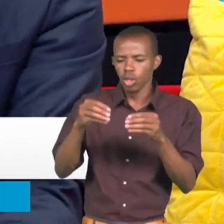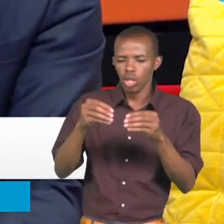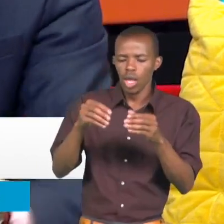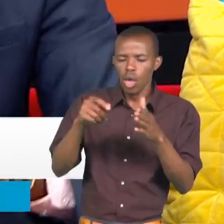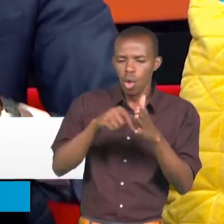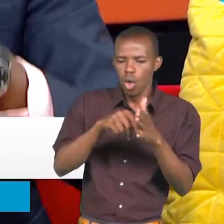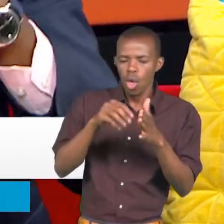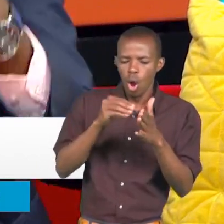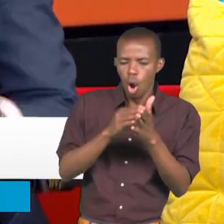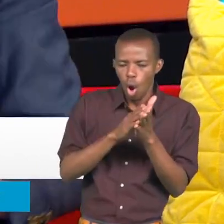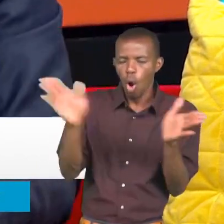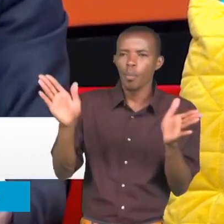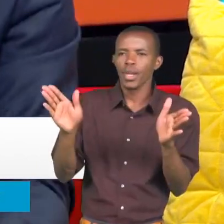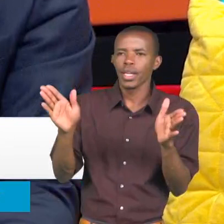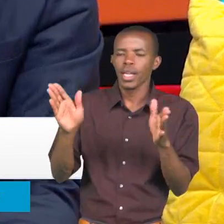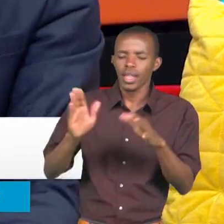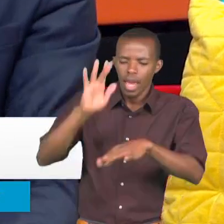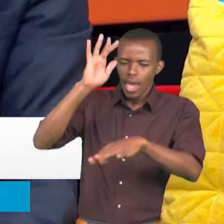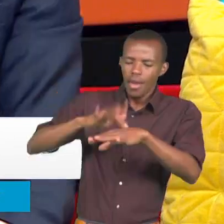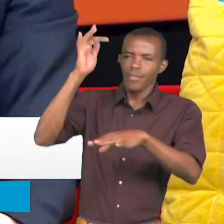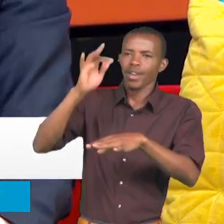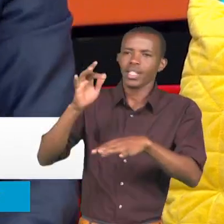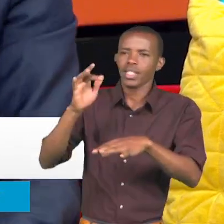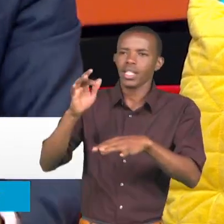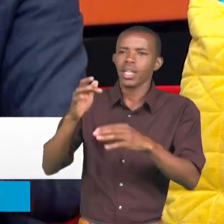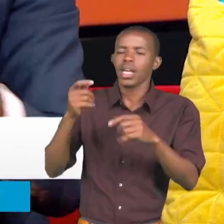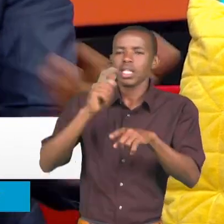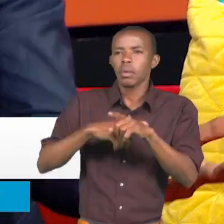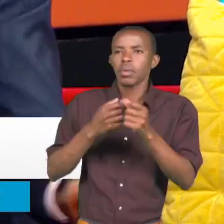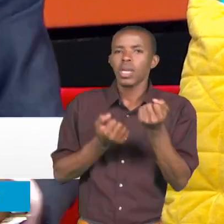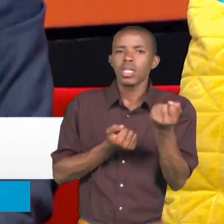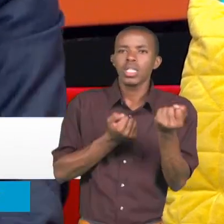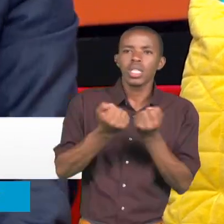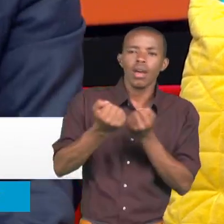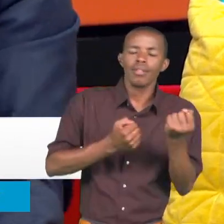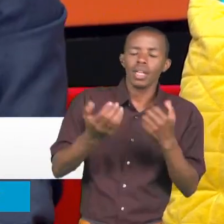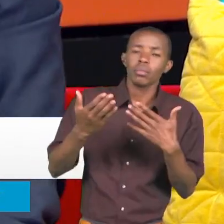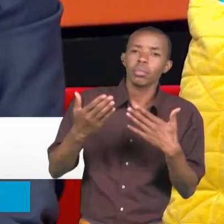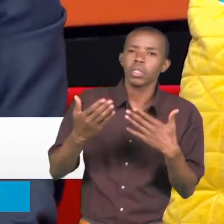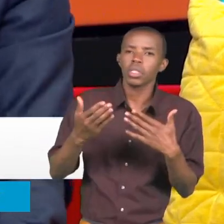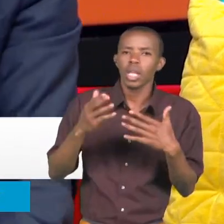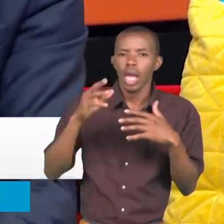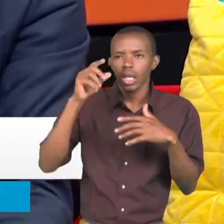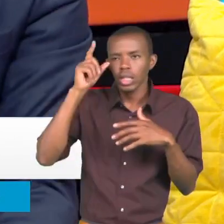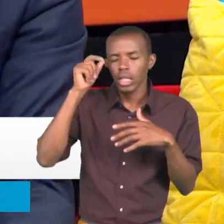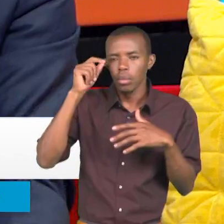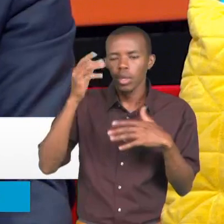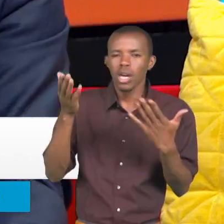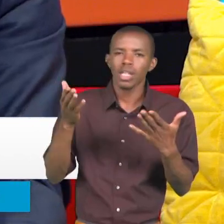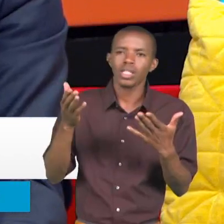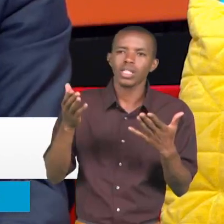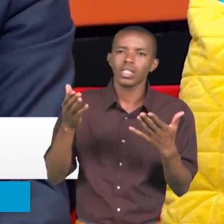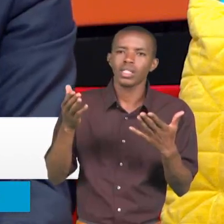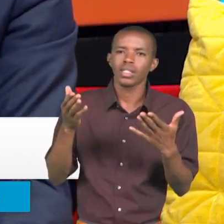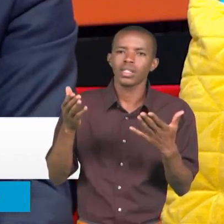defects. People are so much concerned about the side defects, so that at least as when I drive, and then he or she's drowsy. I end up go pavement or something. You know what I